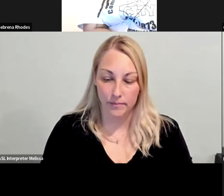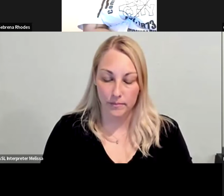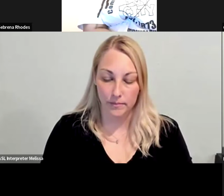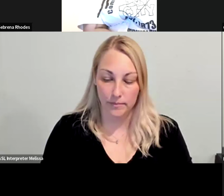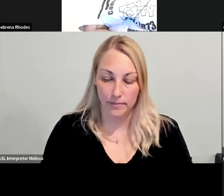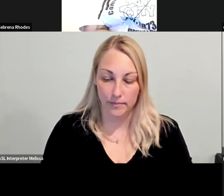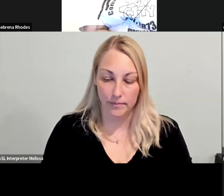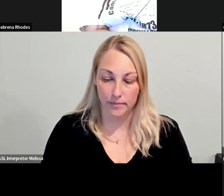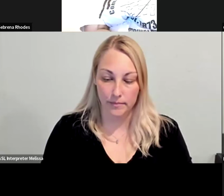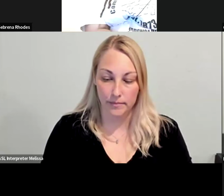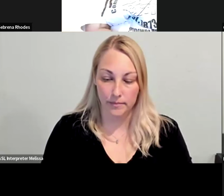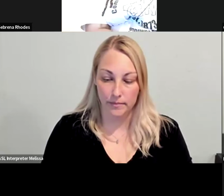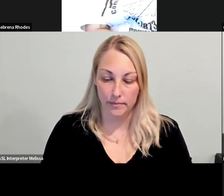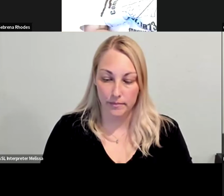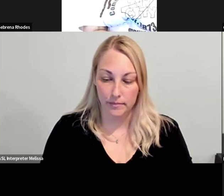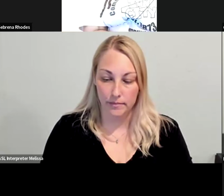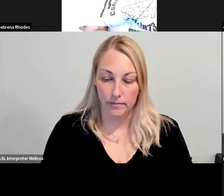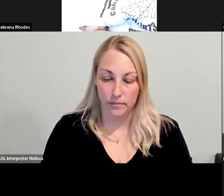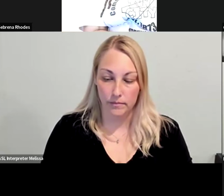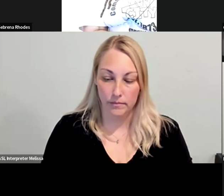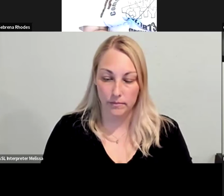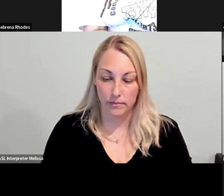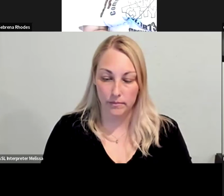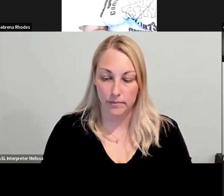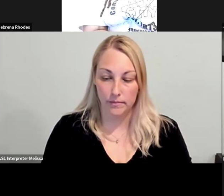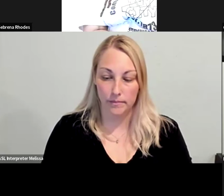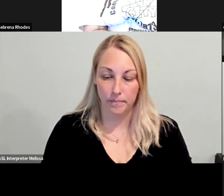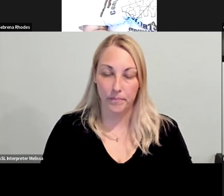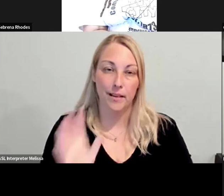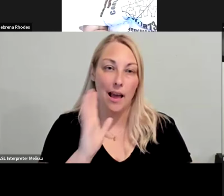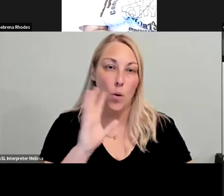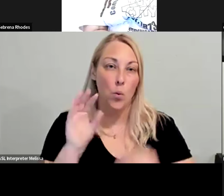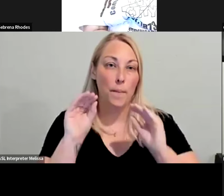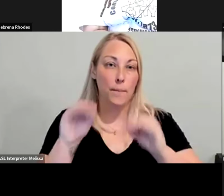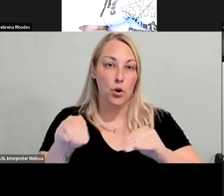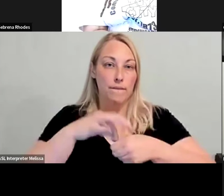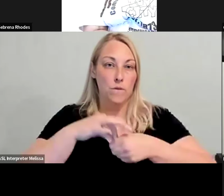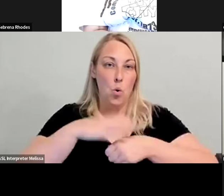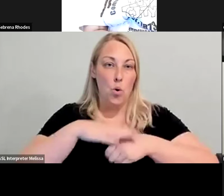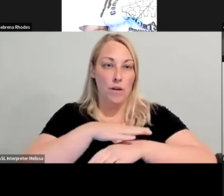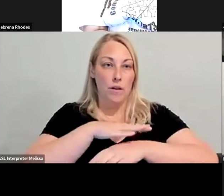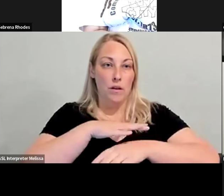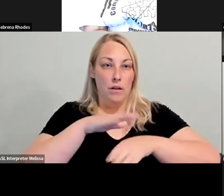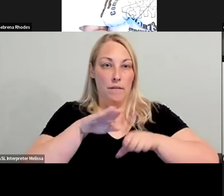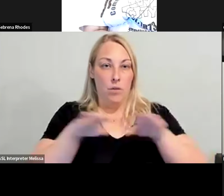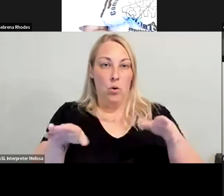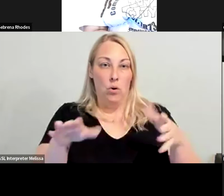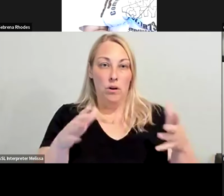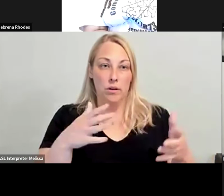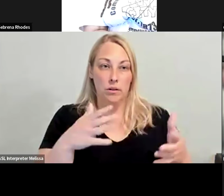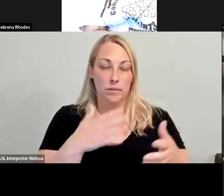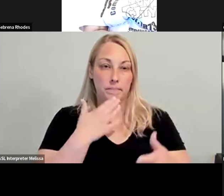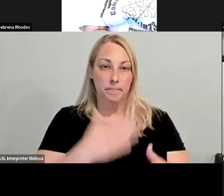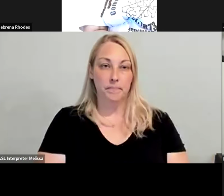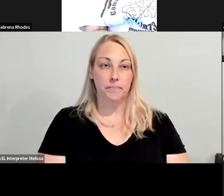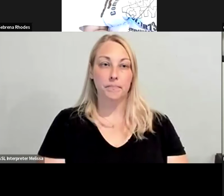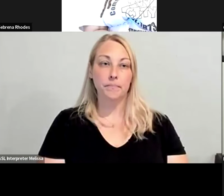I'll place the vote on the floor then. You can give the mic back to Commissioner Roblin. Thank you.